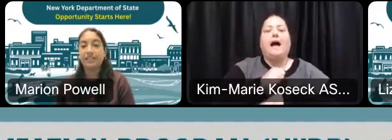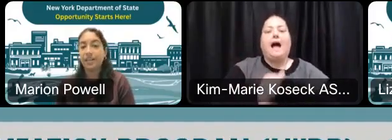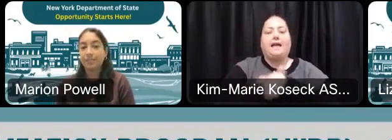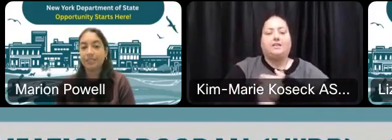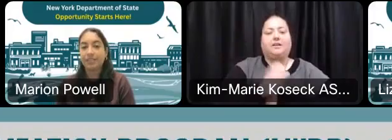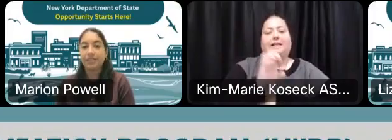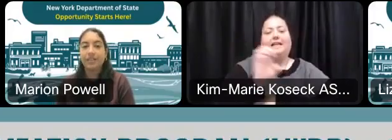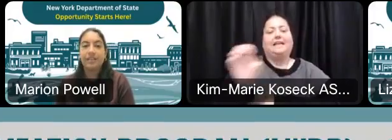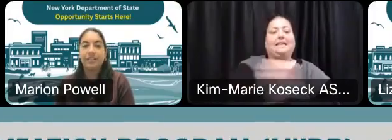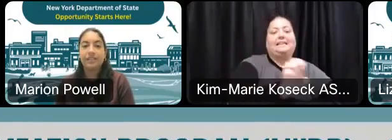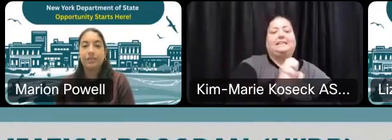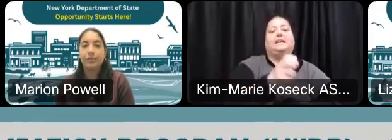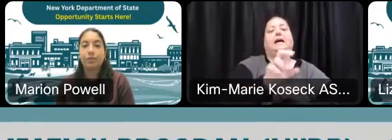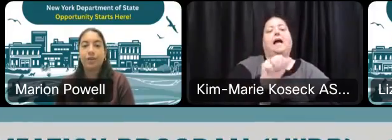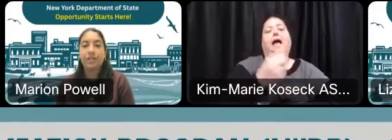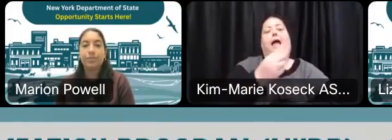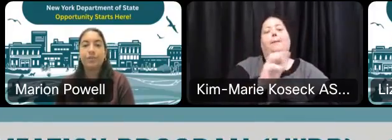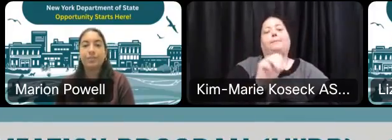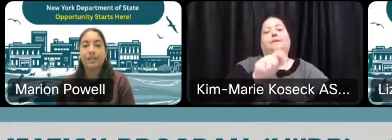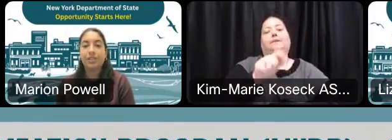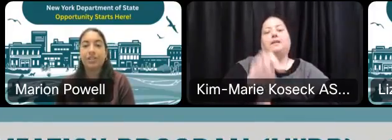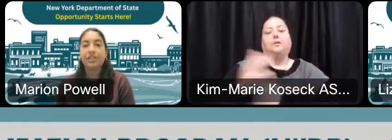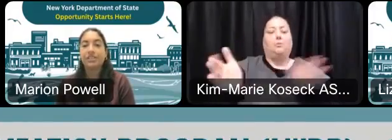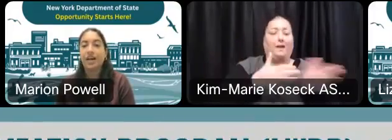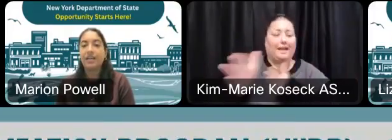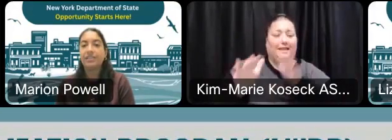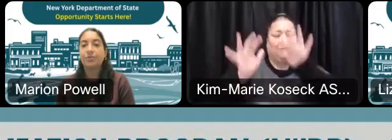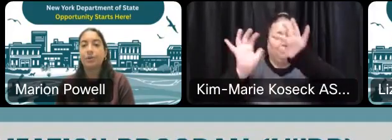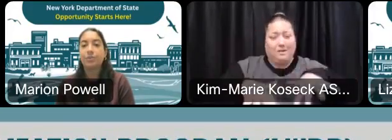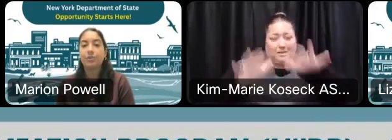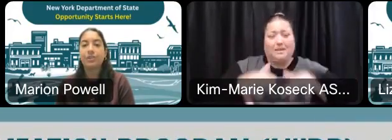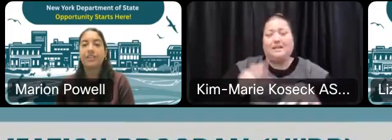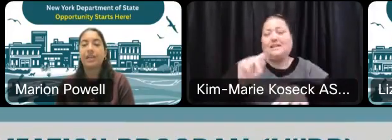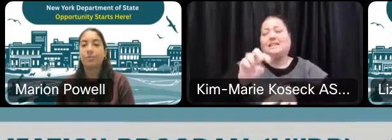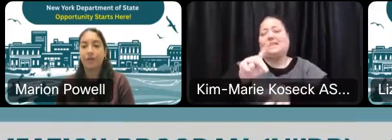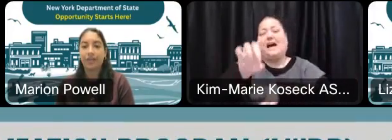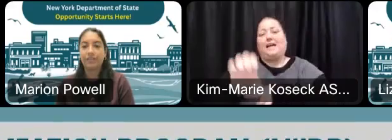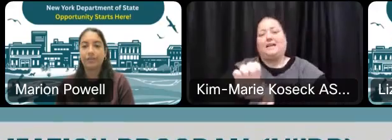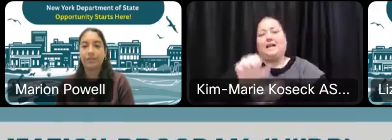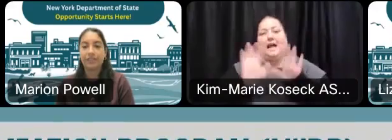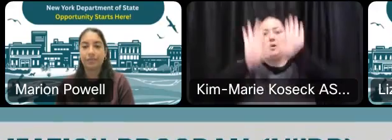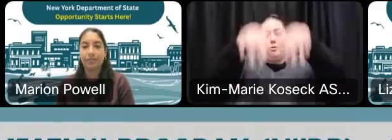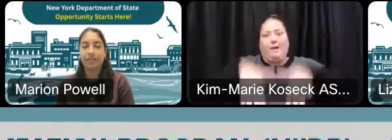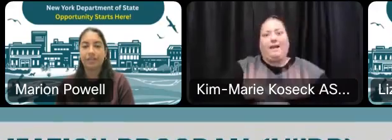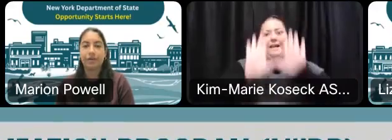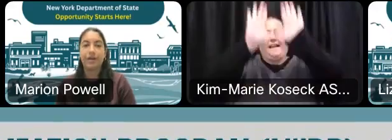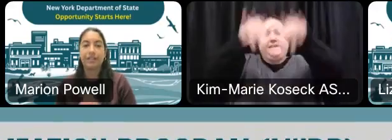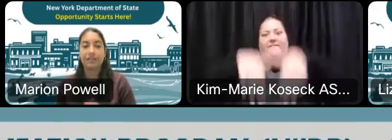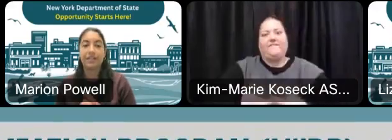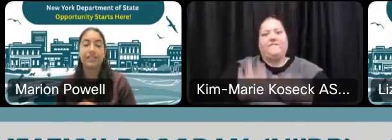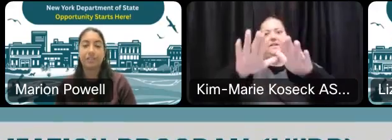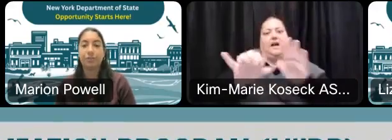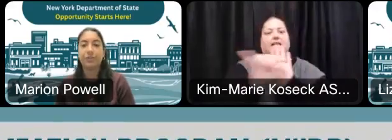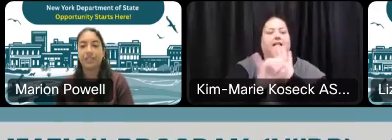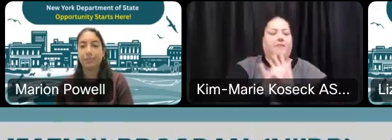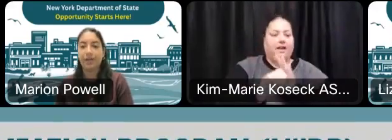affecting East Hampton. This includes wind, precipitation, tide, storm surges, and waves are within this plan, or